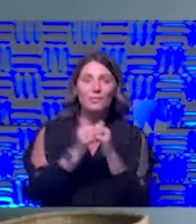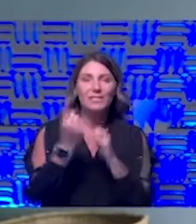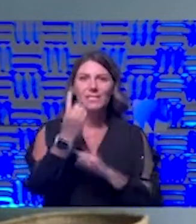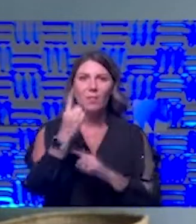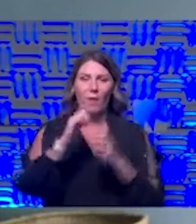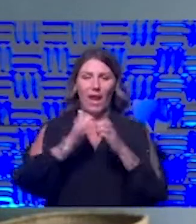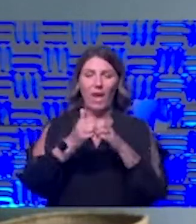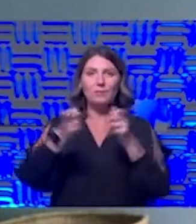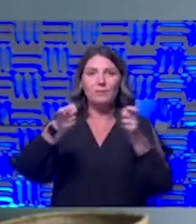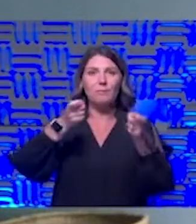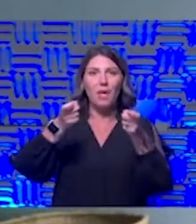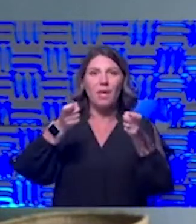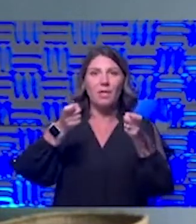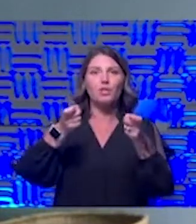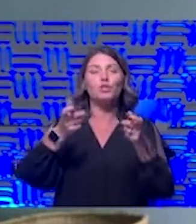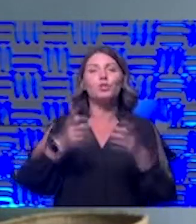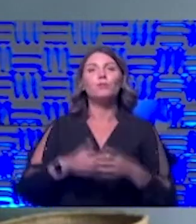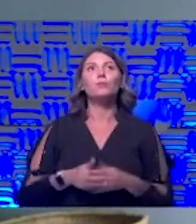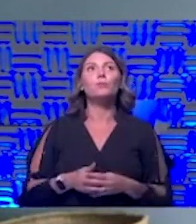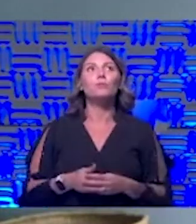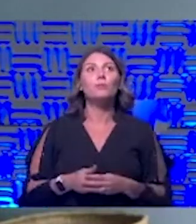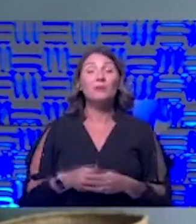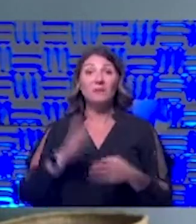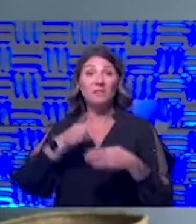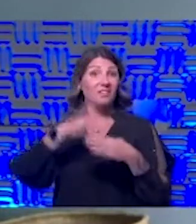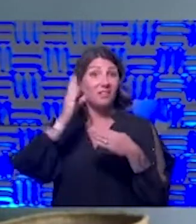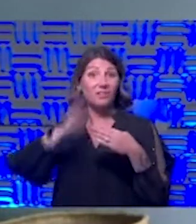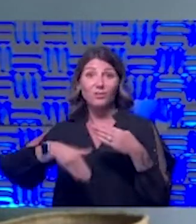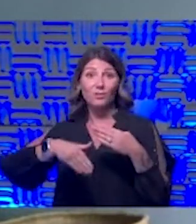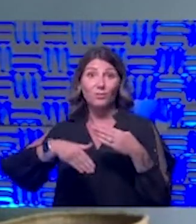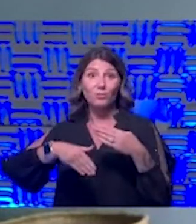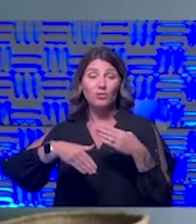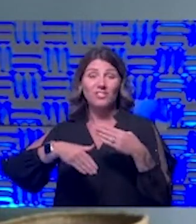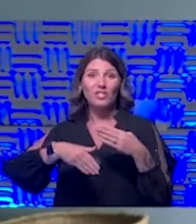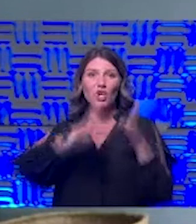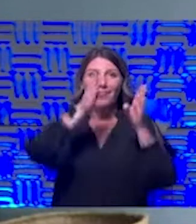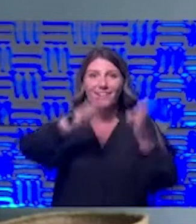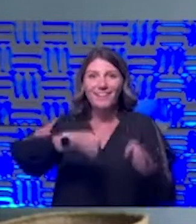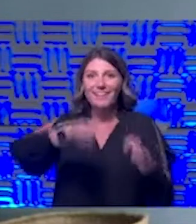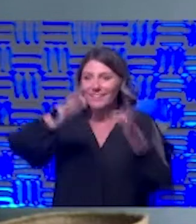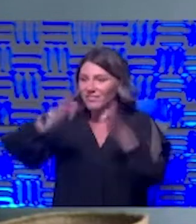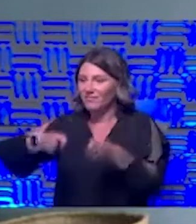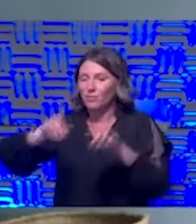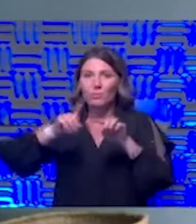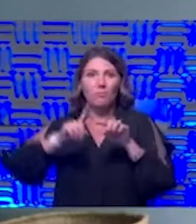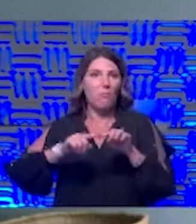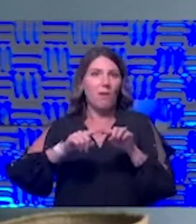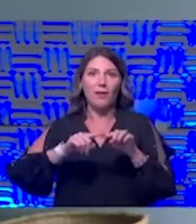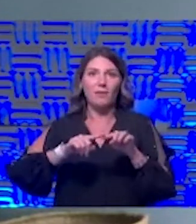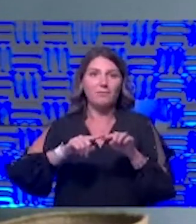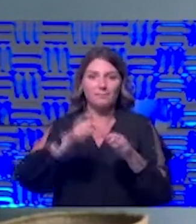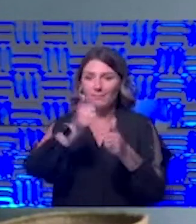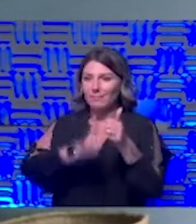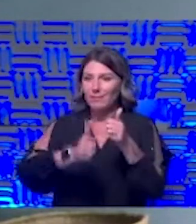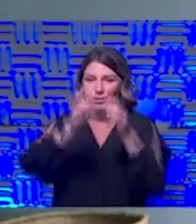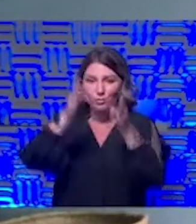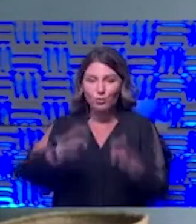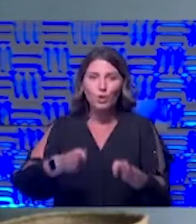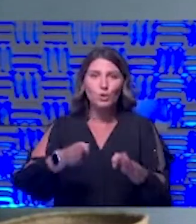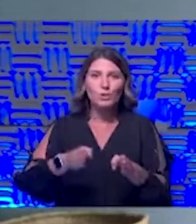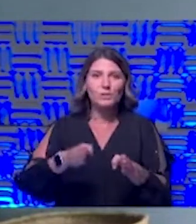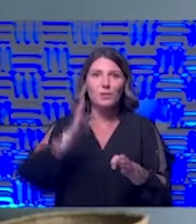this, the conclusions have been individual. Each person has a different way they're going to move